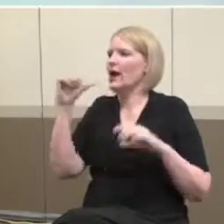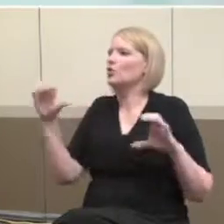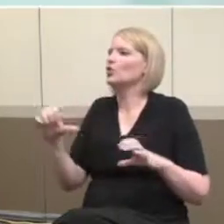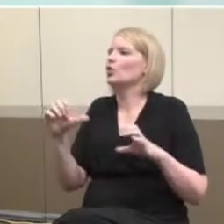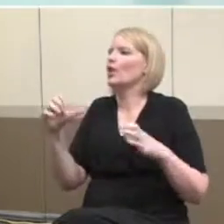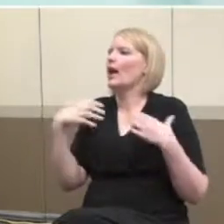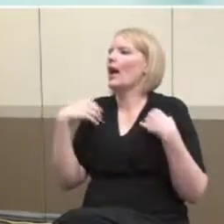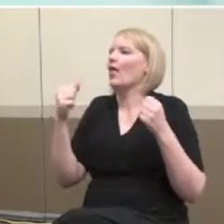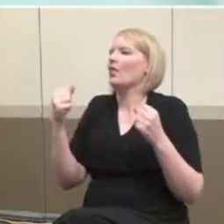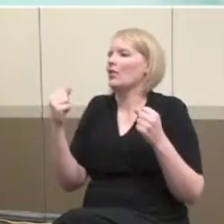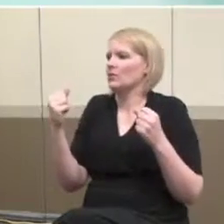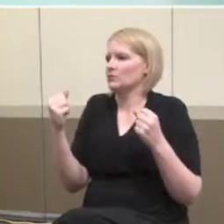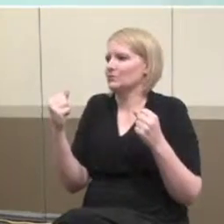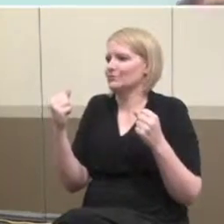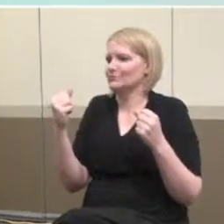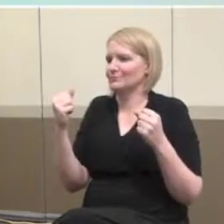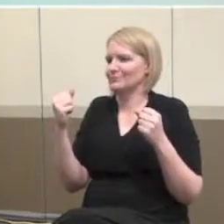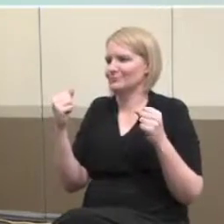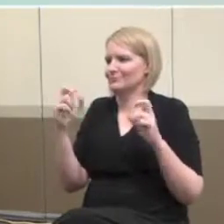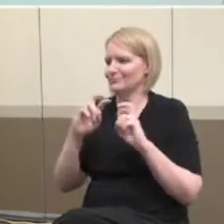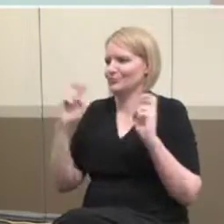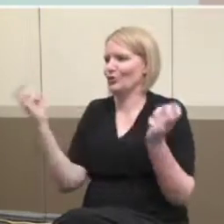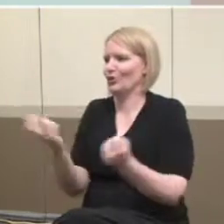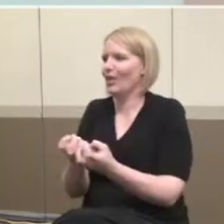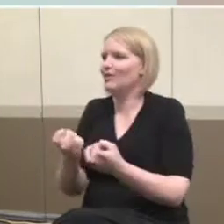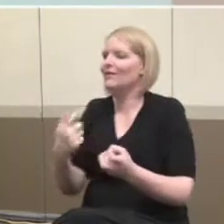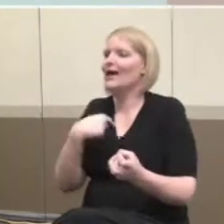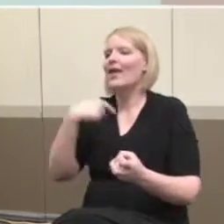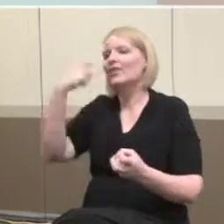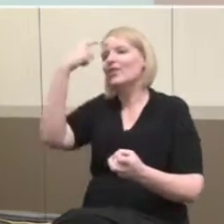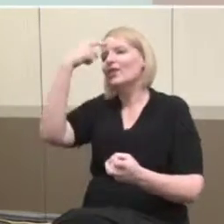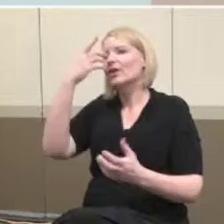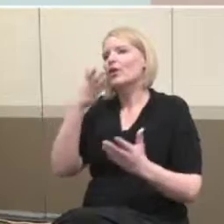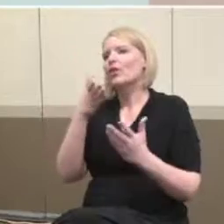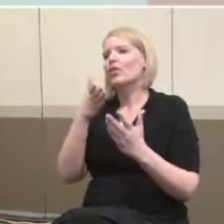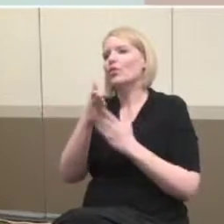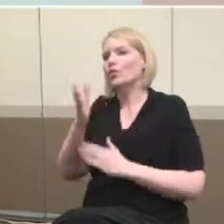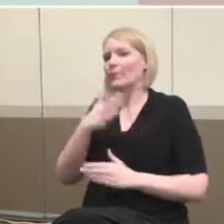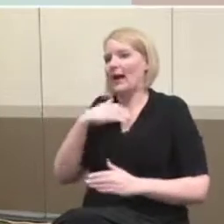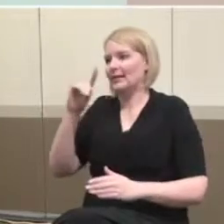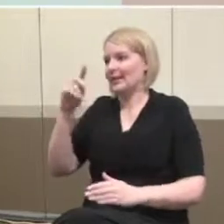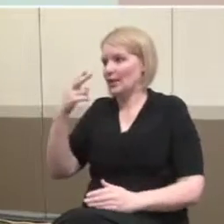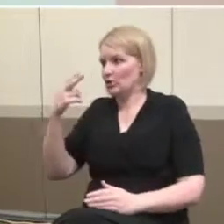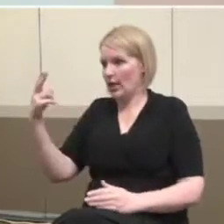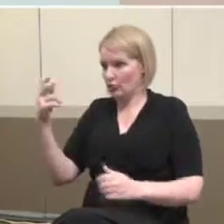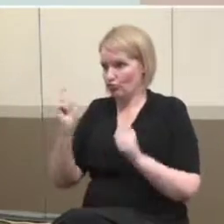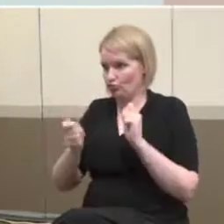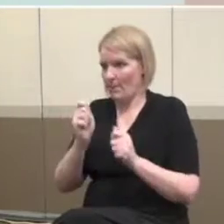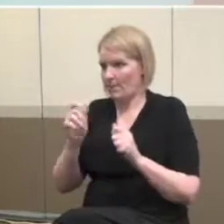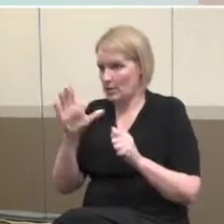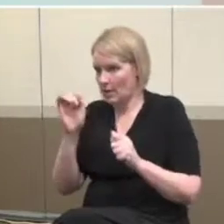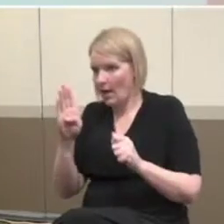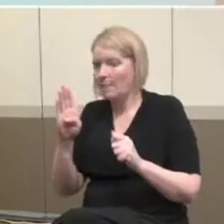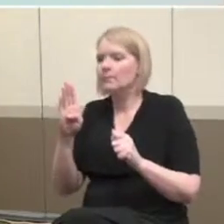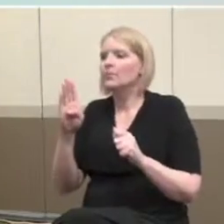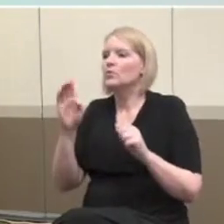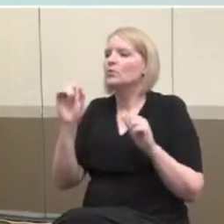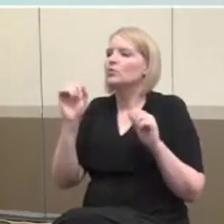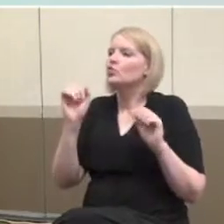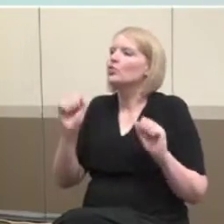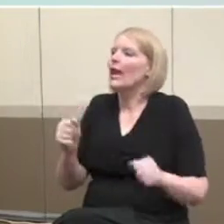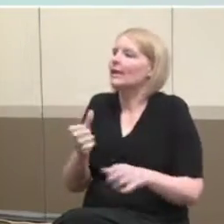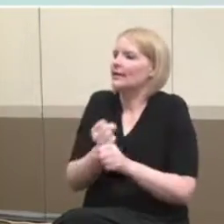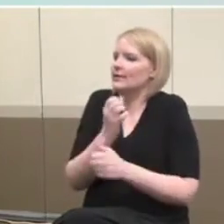doing a health and wellness drum circle. Now, I think that through my DHH Drum Club, there are some